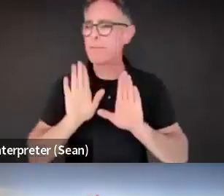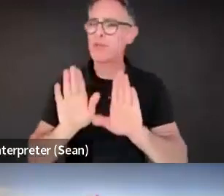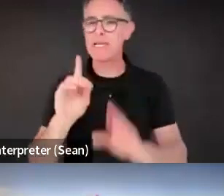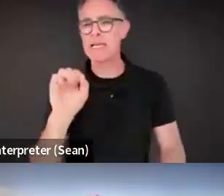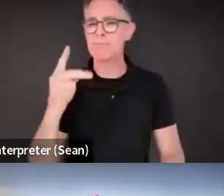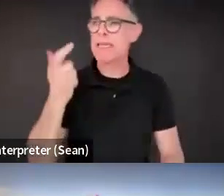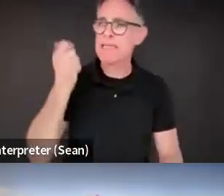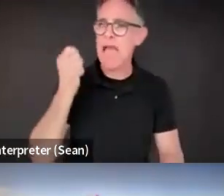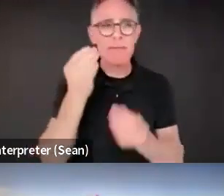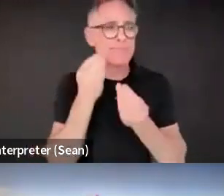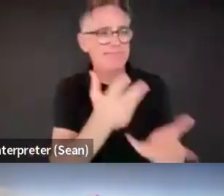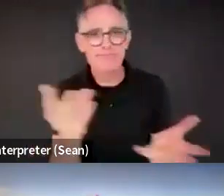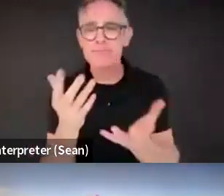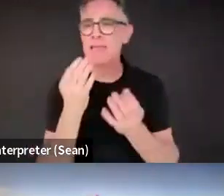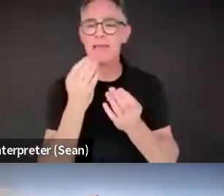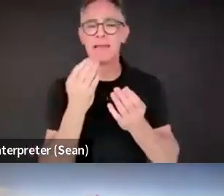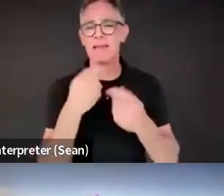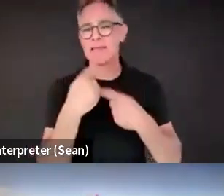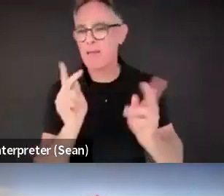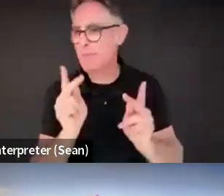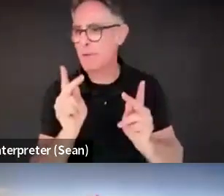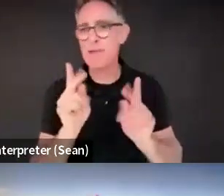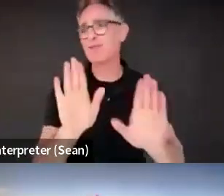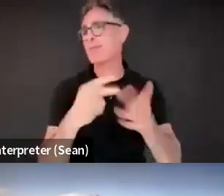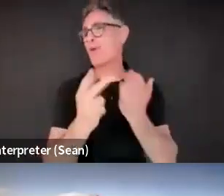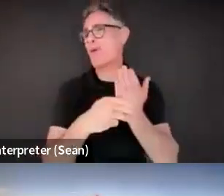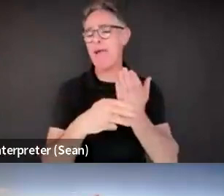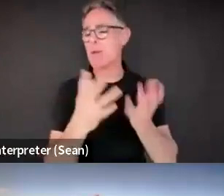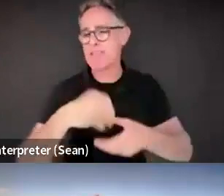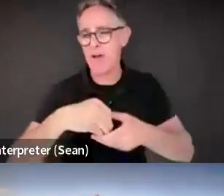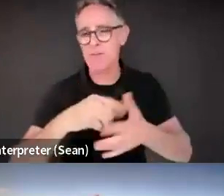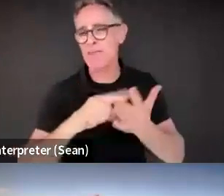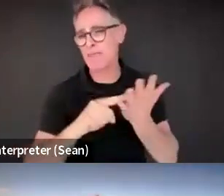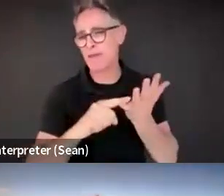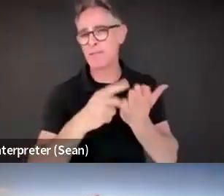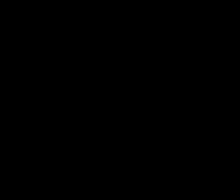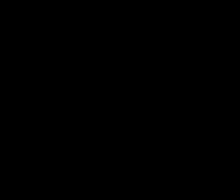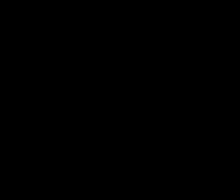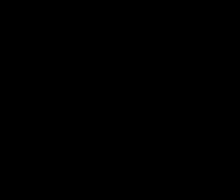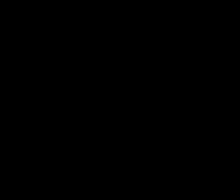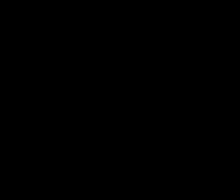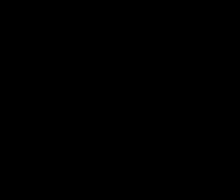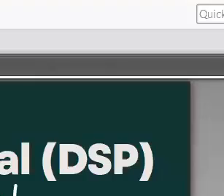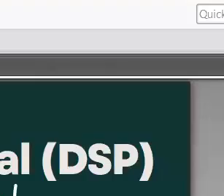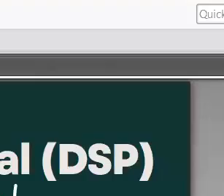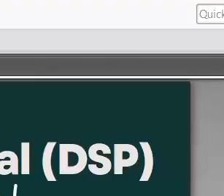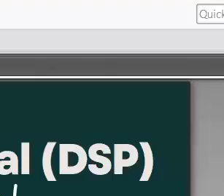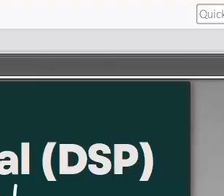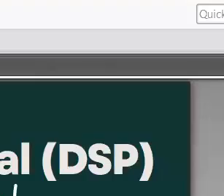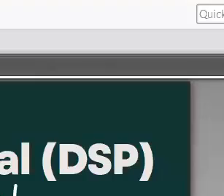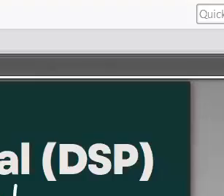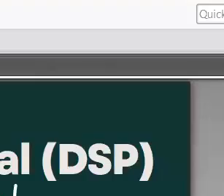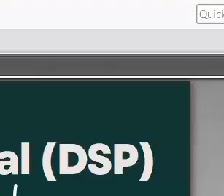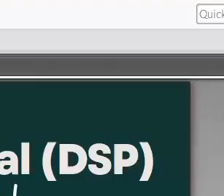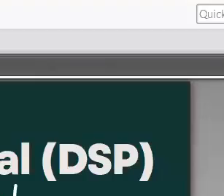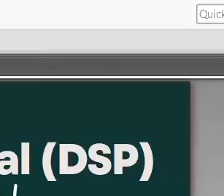know how great the program is and what it all entails. And I wanted to share the flyer with you that we